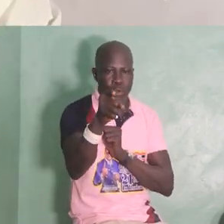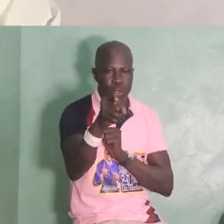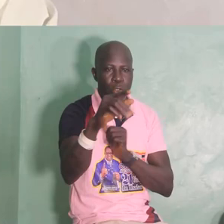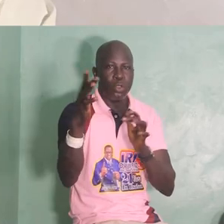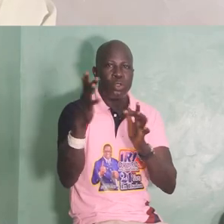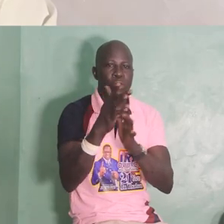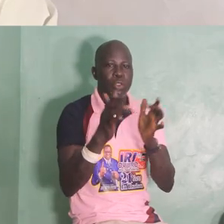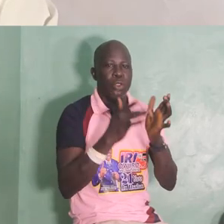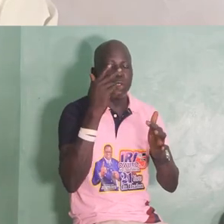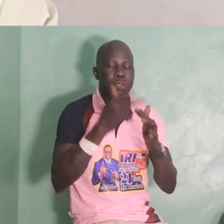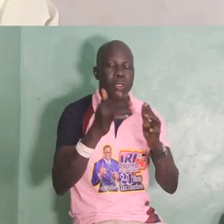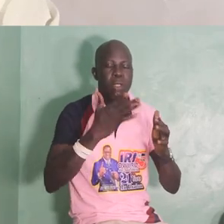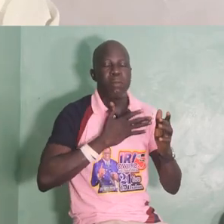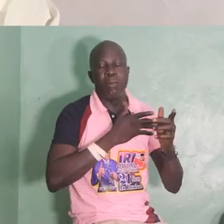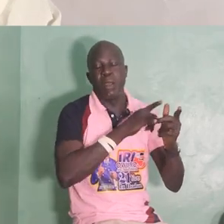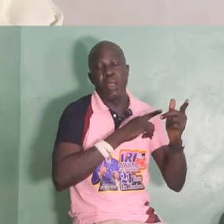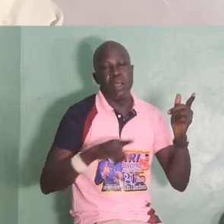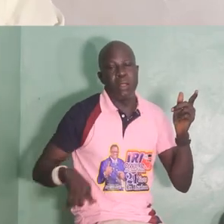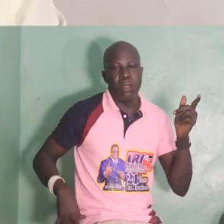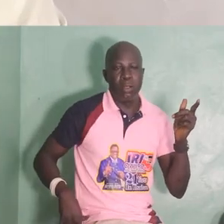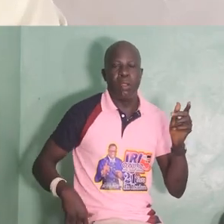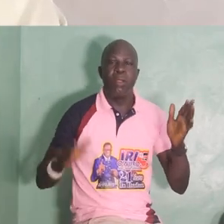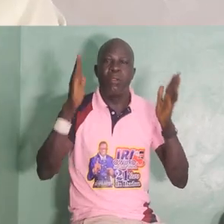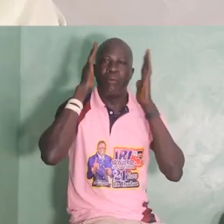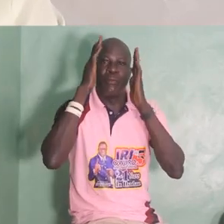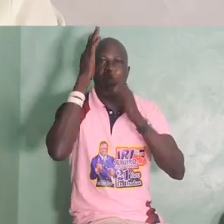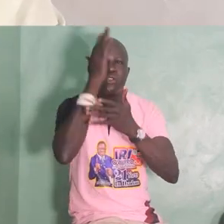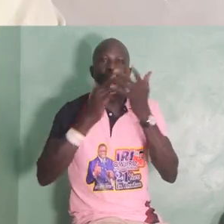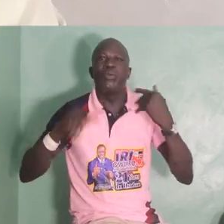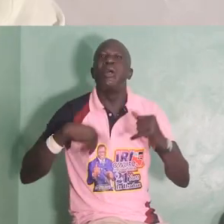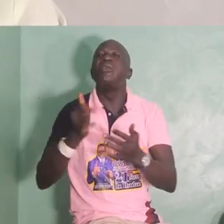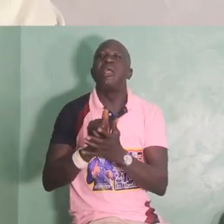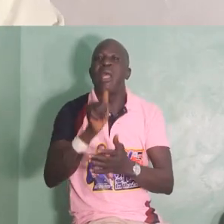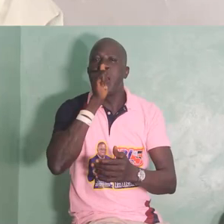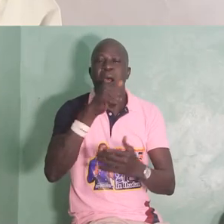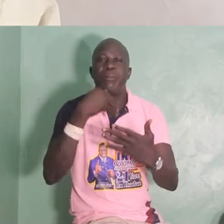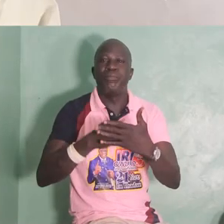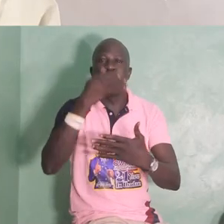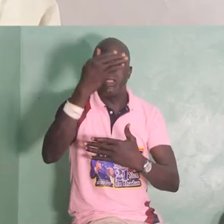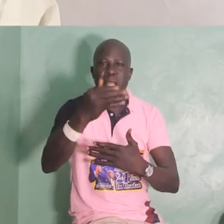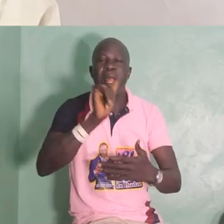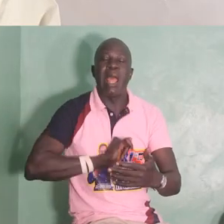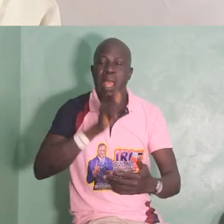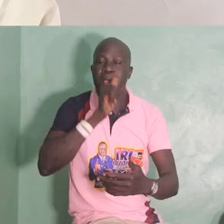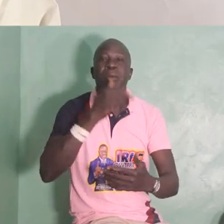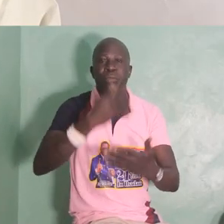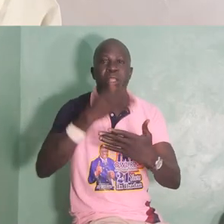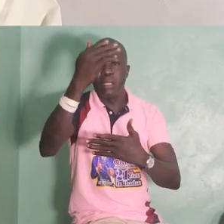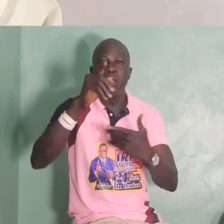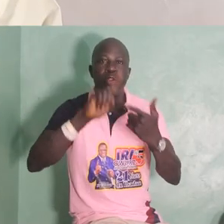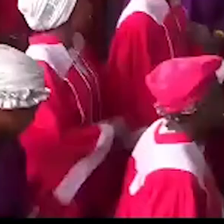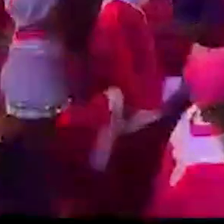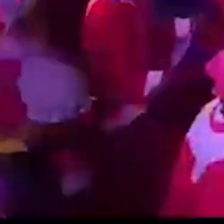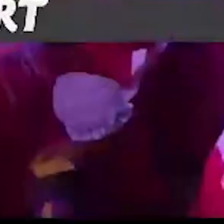well with you. Amen. In Jesus' name, my Lord. Face somebody. Assure them that I am